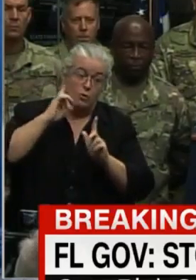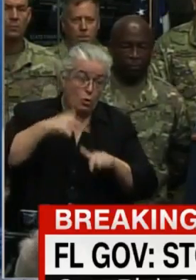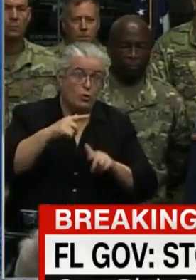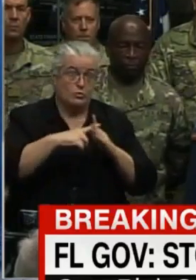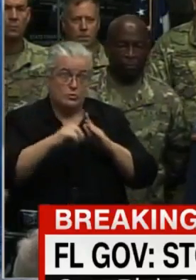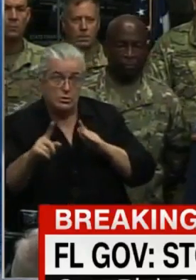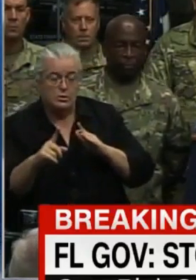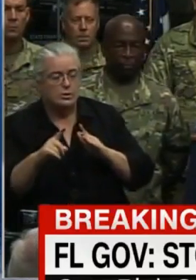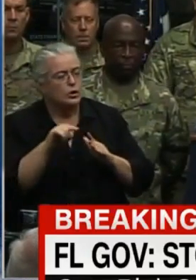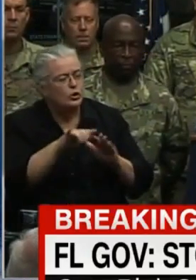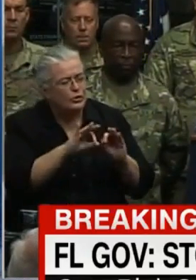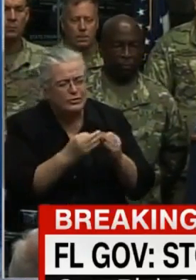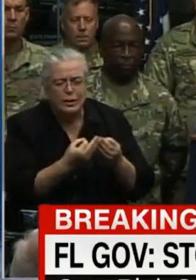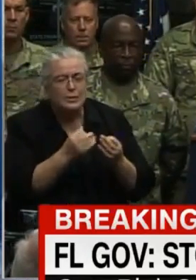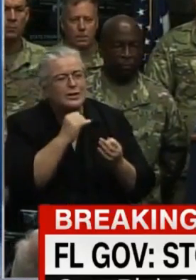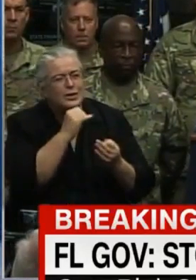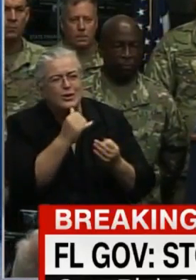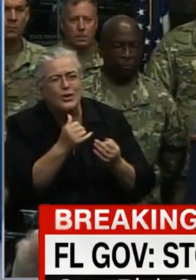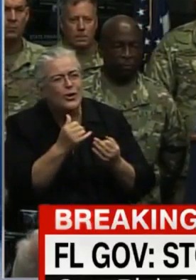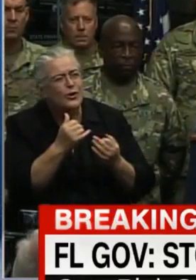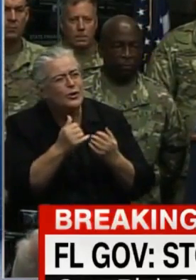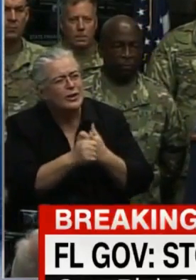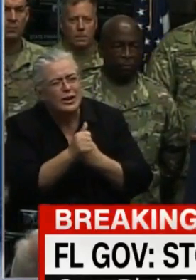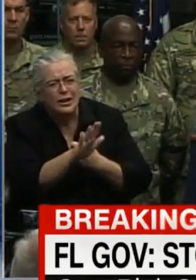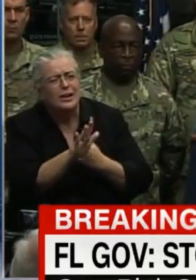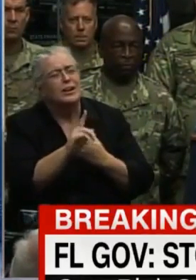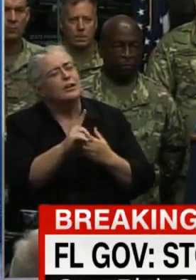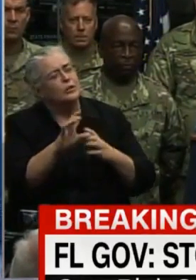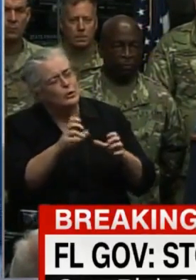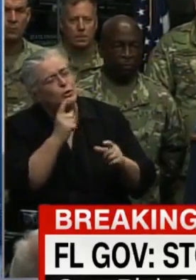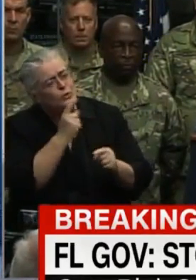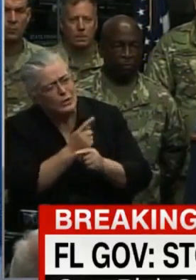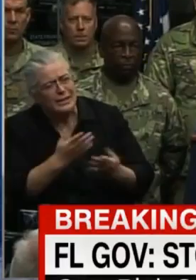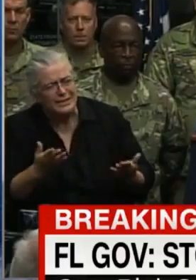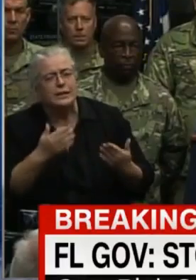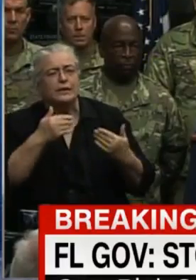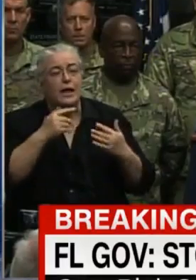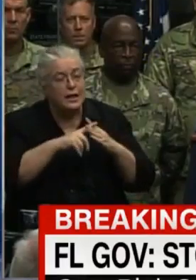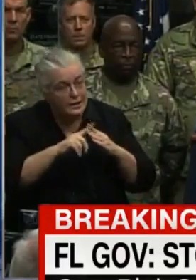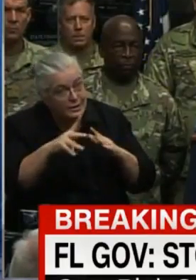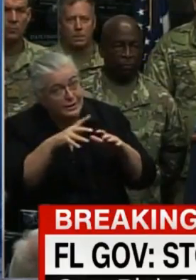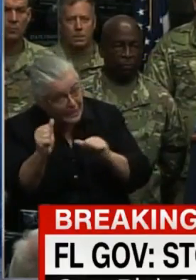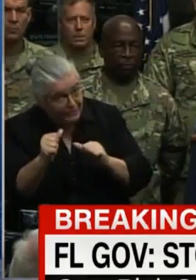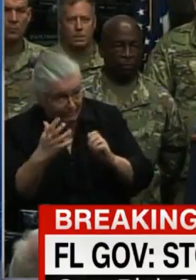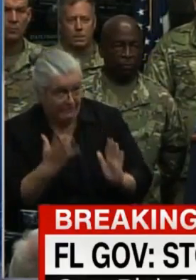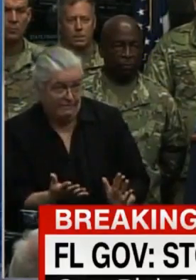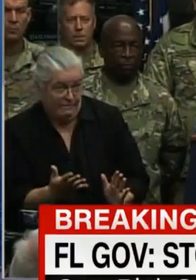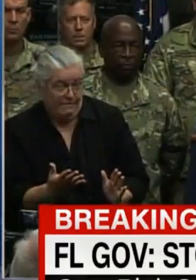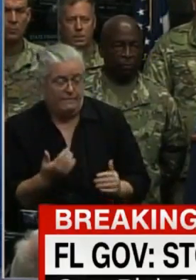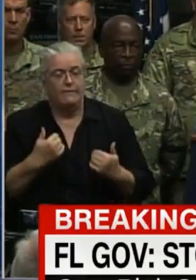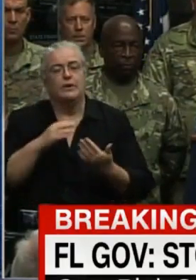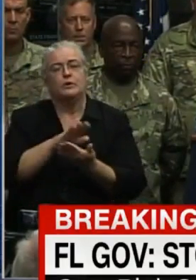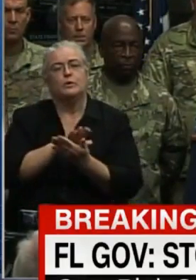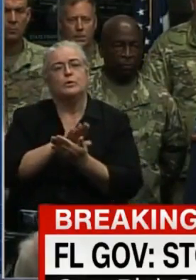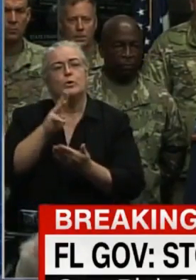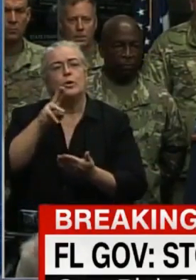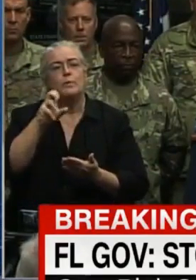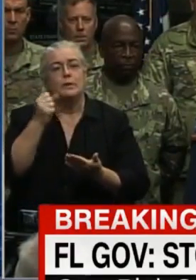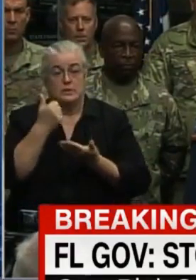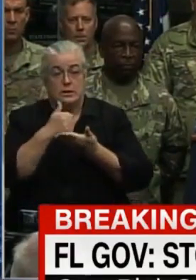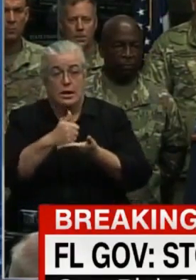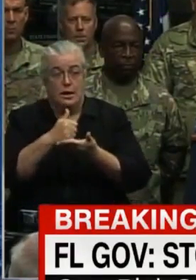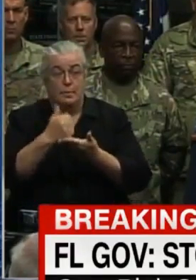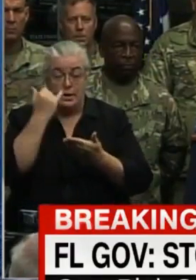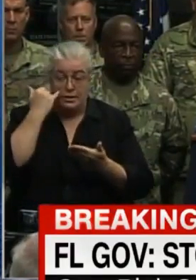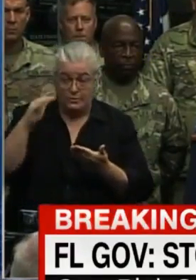family's life at risk. Now is the time to do the right thing for your family. School buses are aiding in evacuations. Please